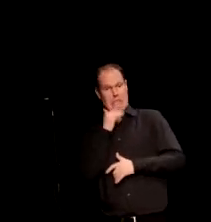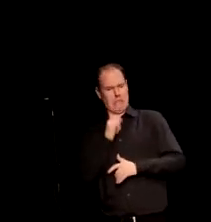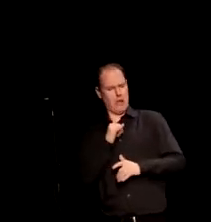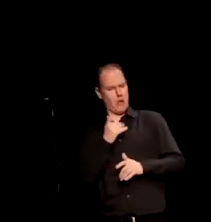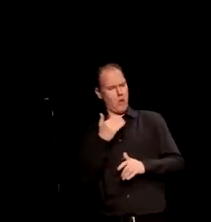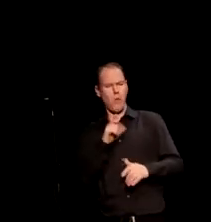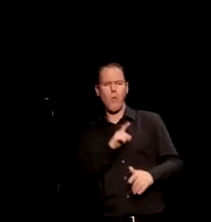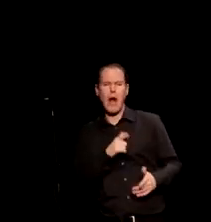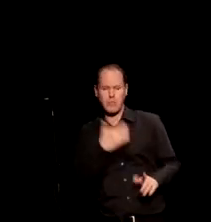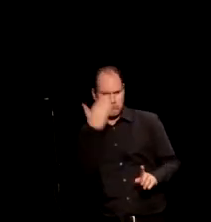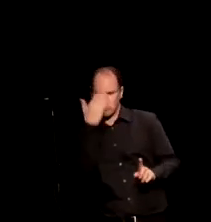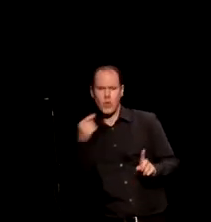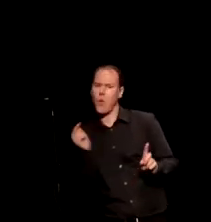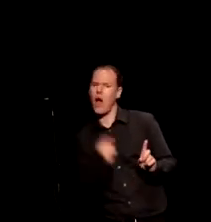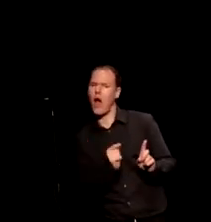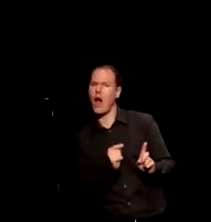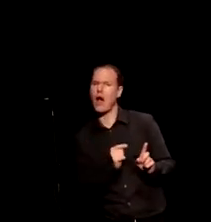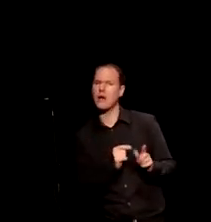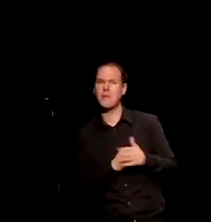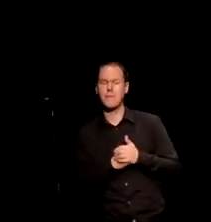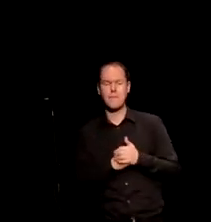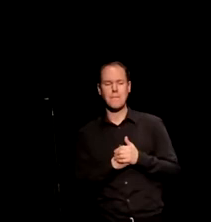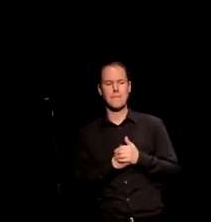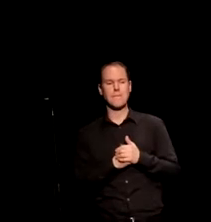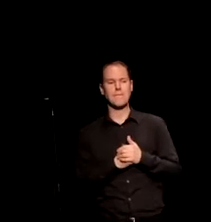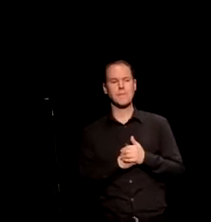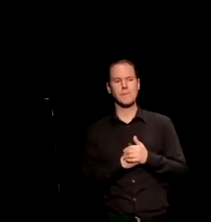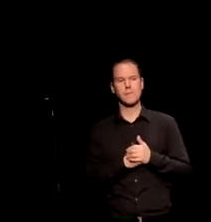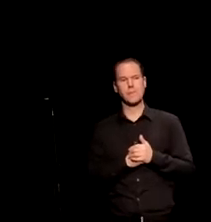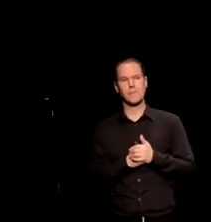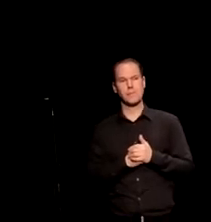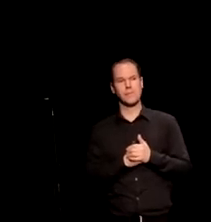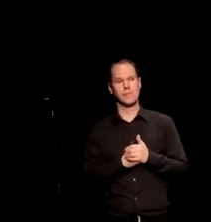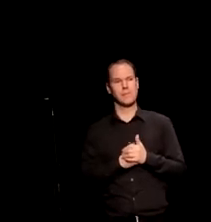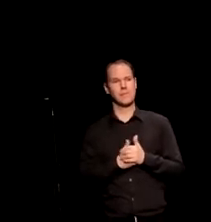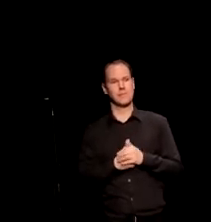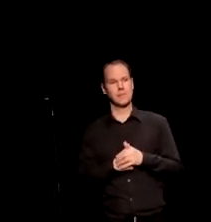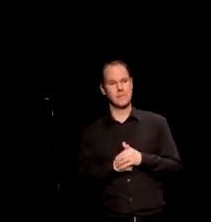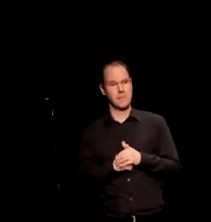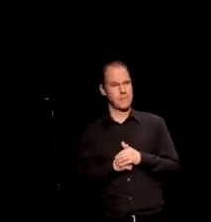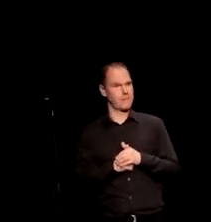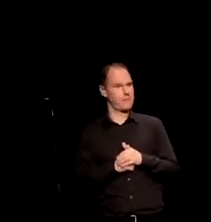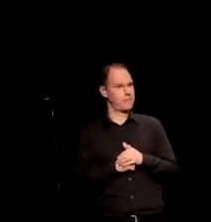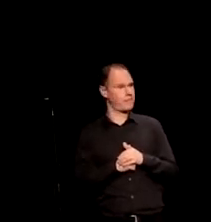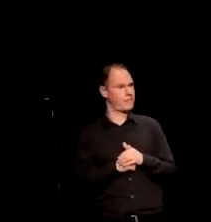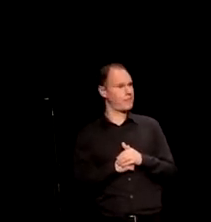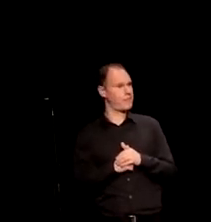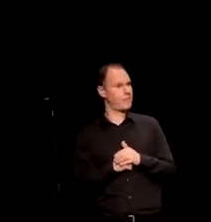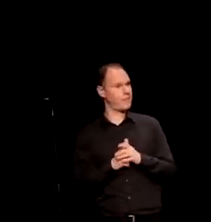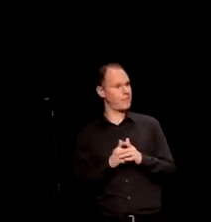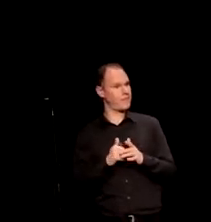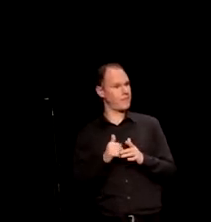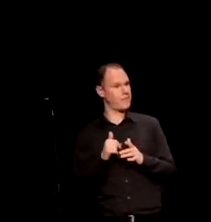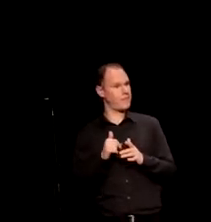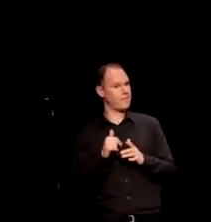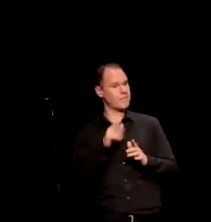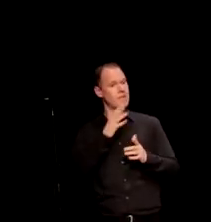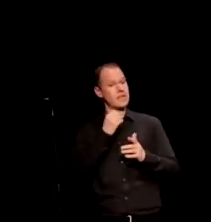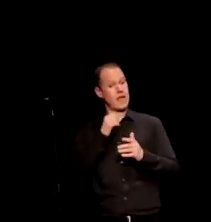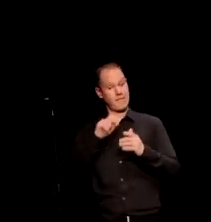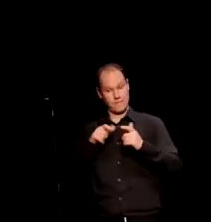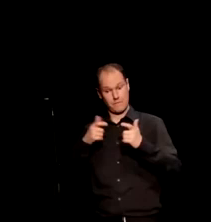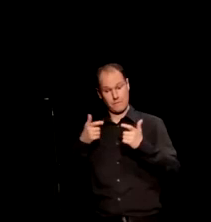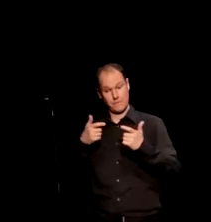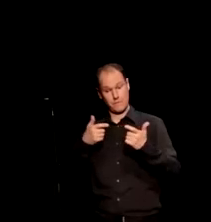But the way the play is presented in the archive is you've got the reader's report in one folder and the play itself in